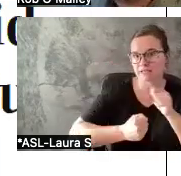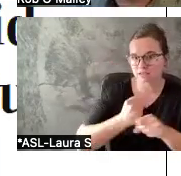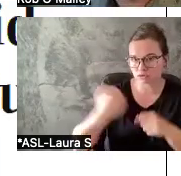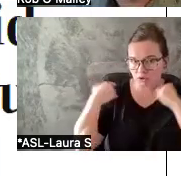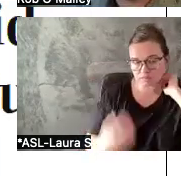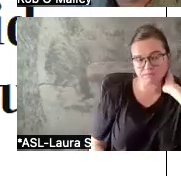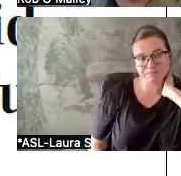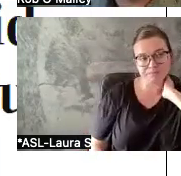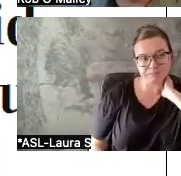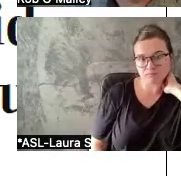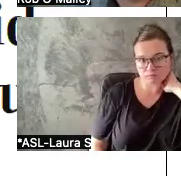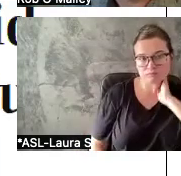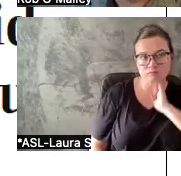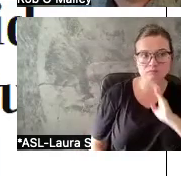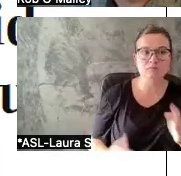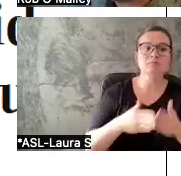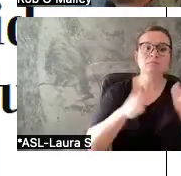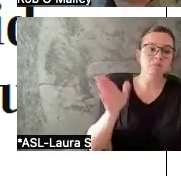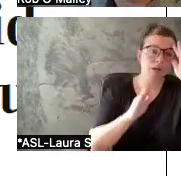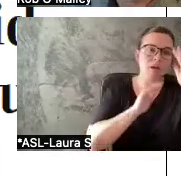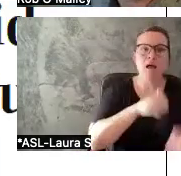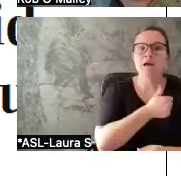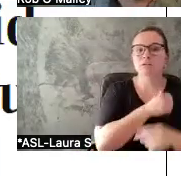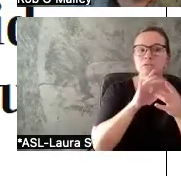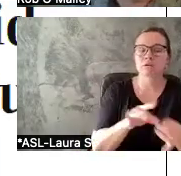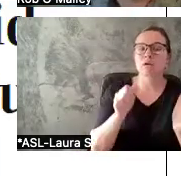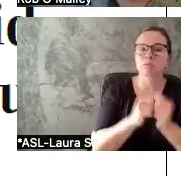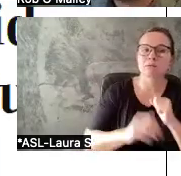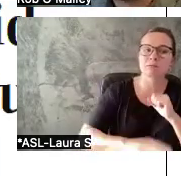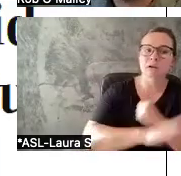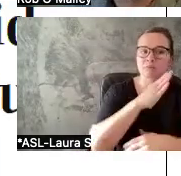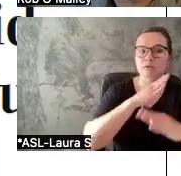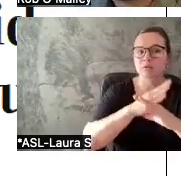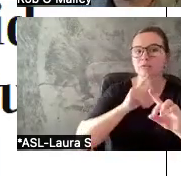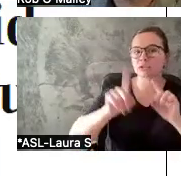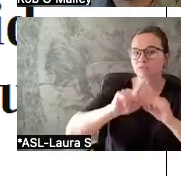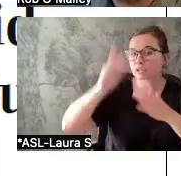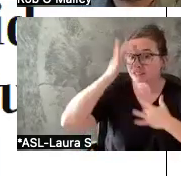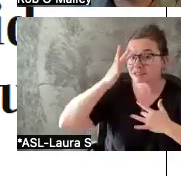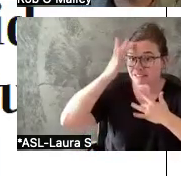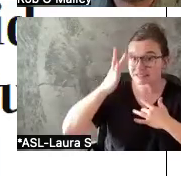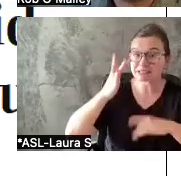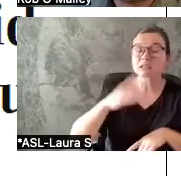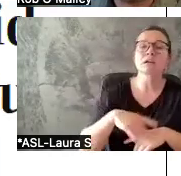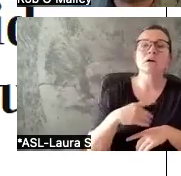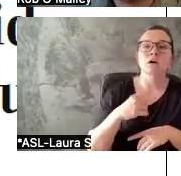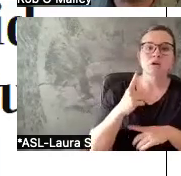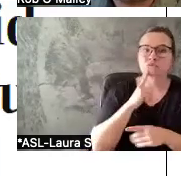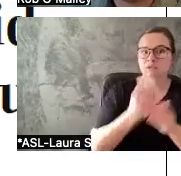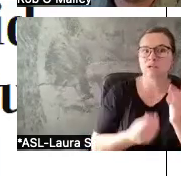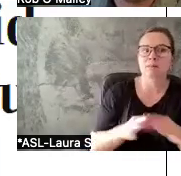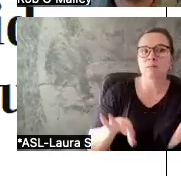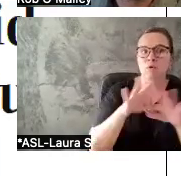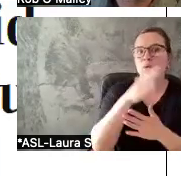Public attitudes about genetic technologies related to the detection, prevention, and treatment of disease, which is one growing and important element